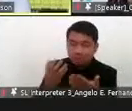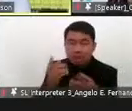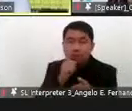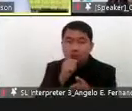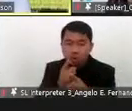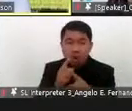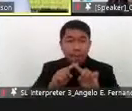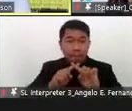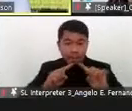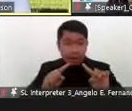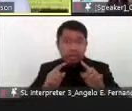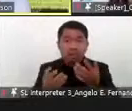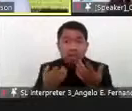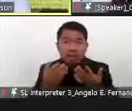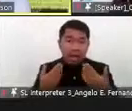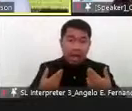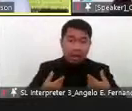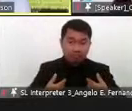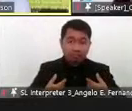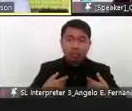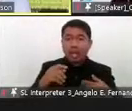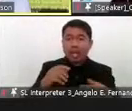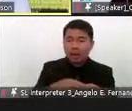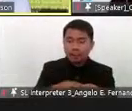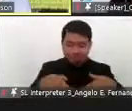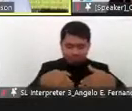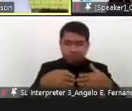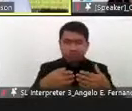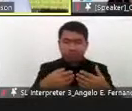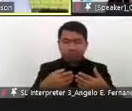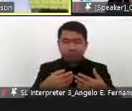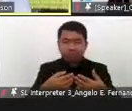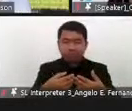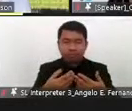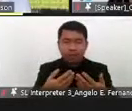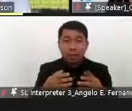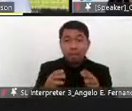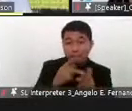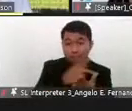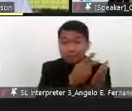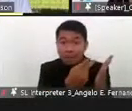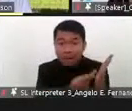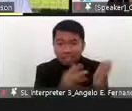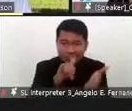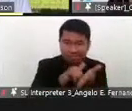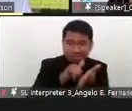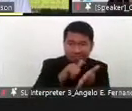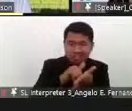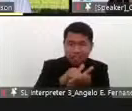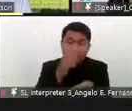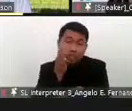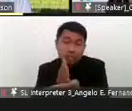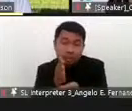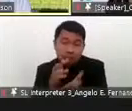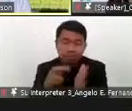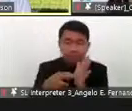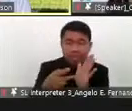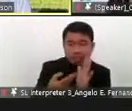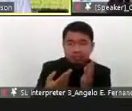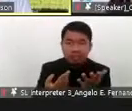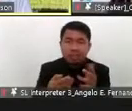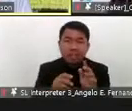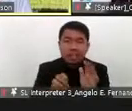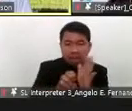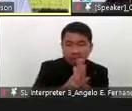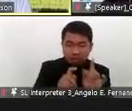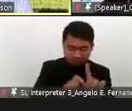there may be threshold stages, threshold points where that happens rapidly, or threshold points where temperatures rise